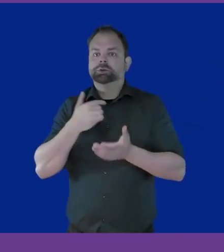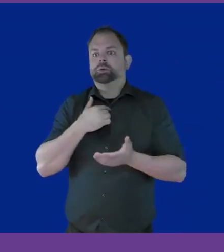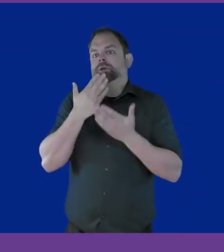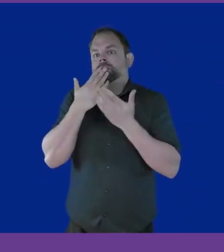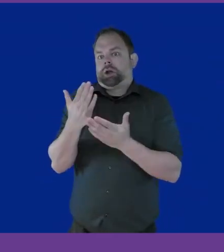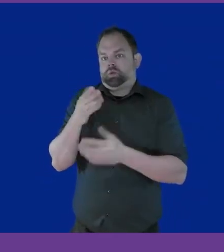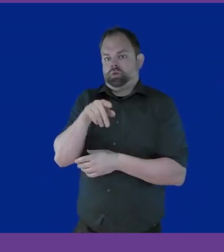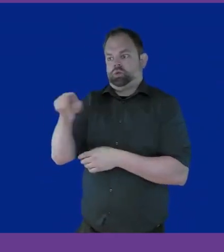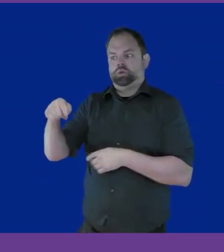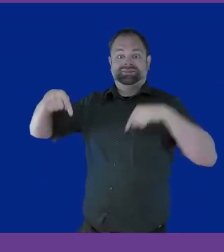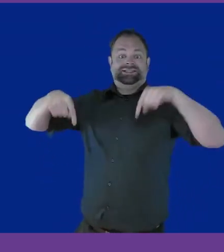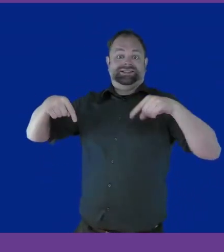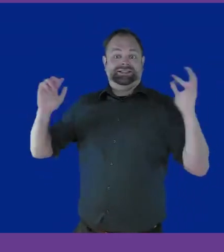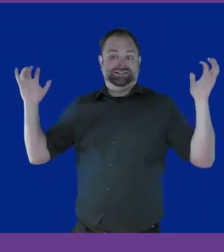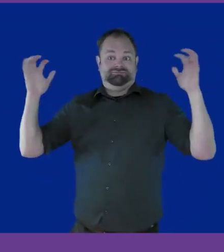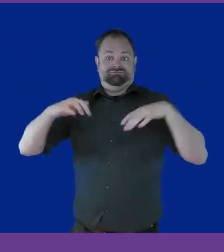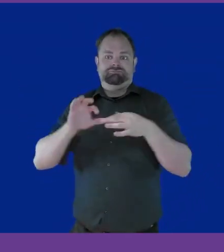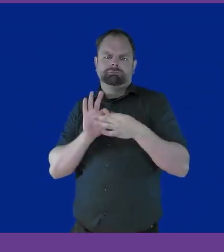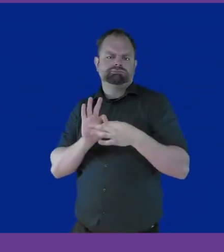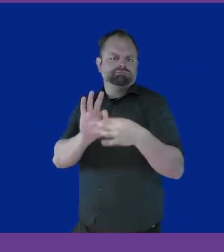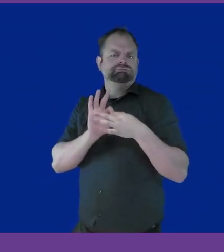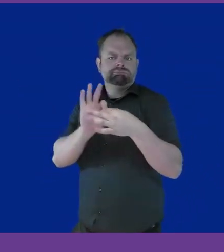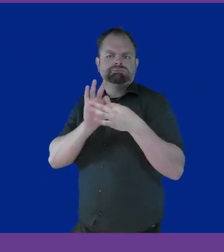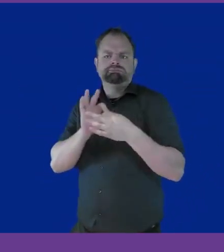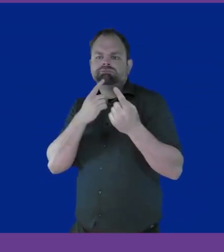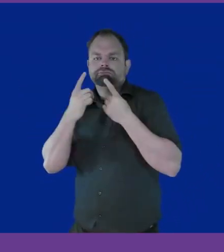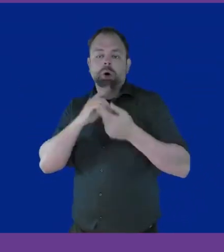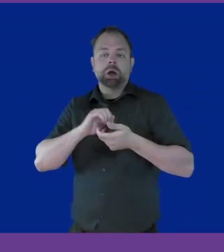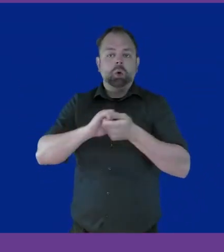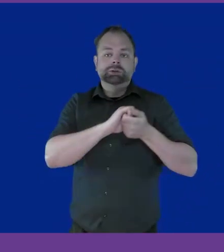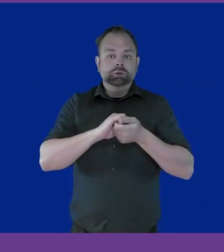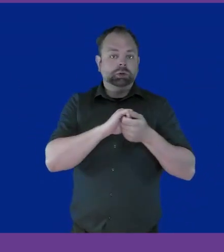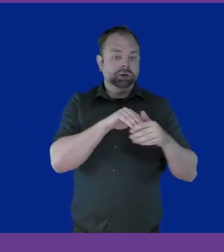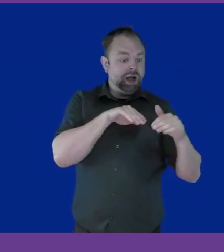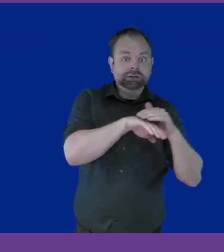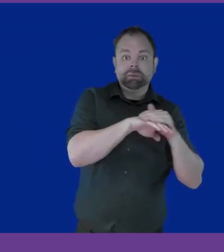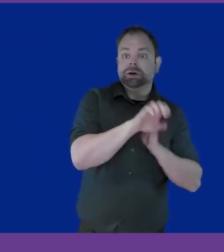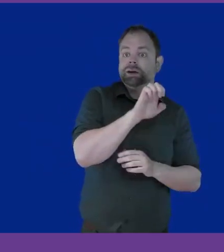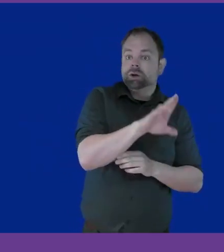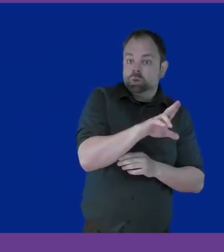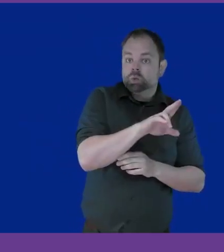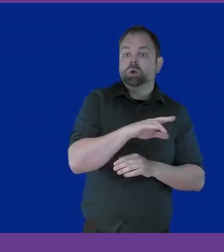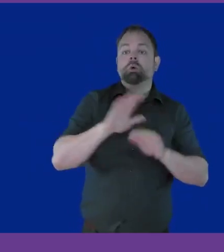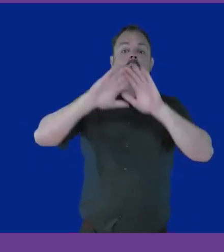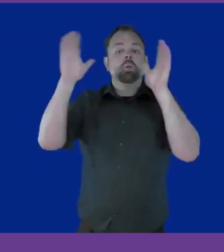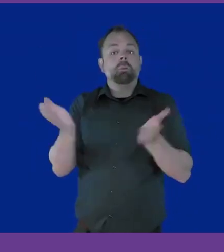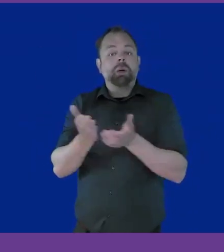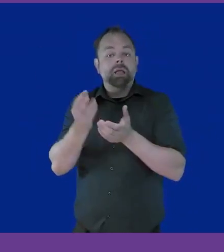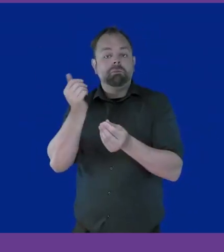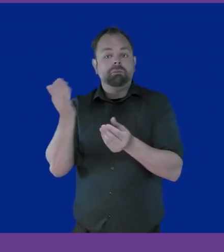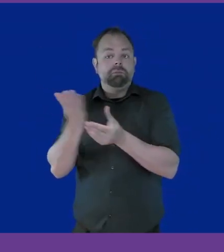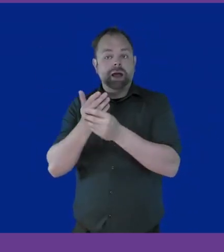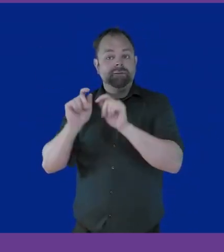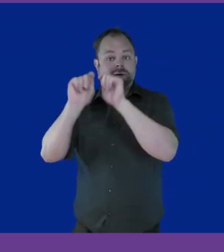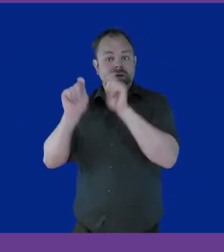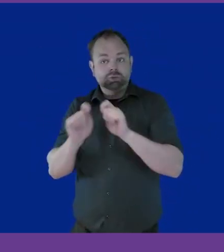Federation, and with the collaboration with the EDF, European Disability Forum, and with AGE, the platform